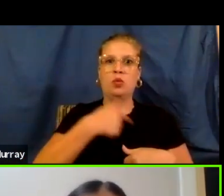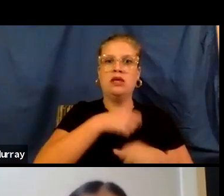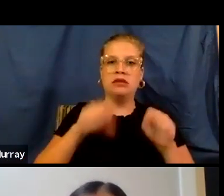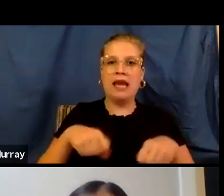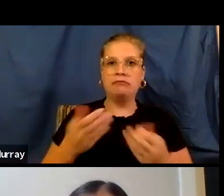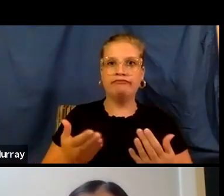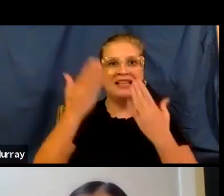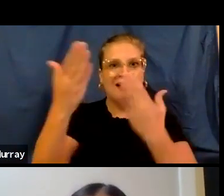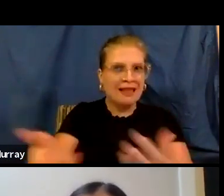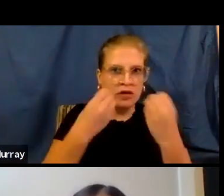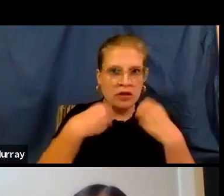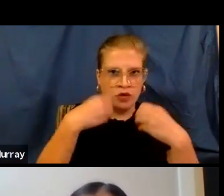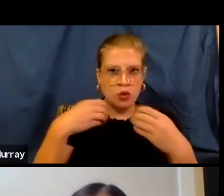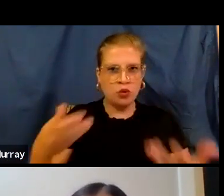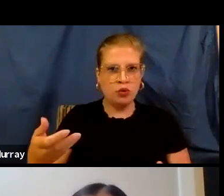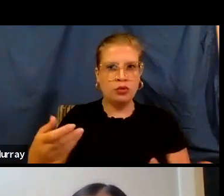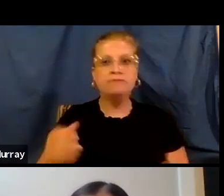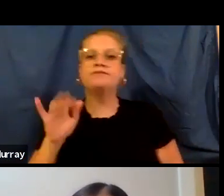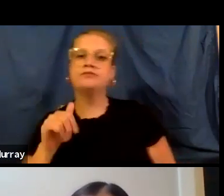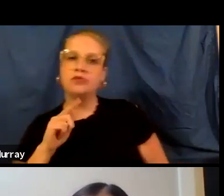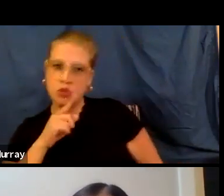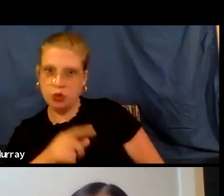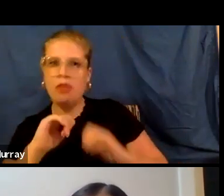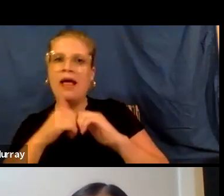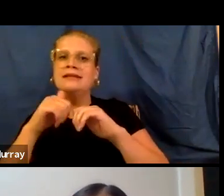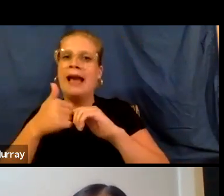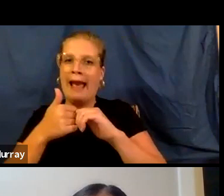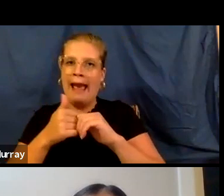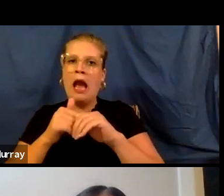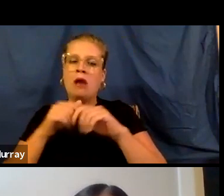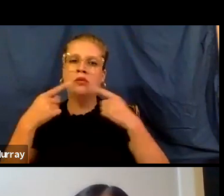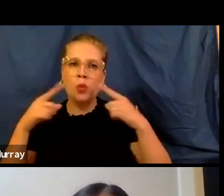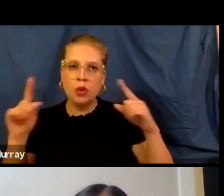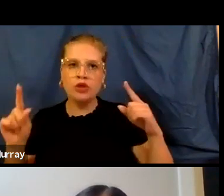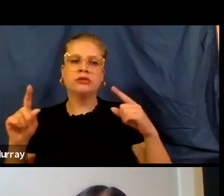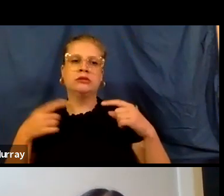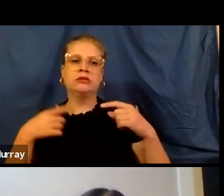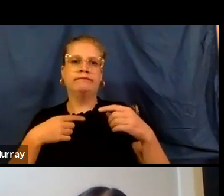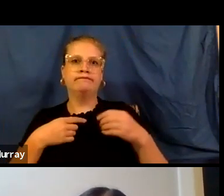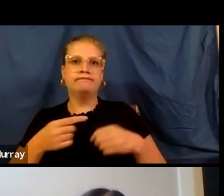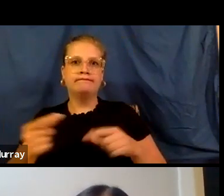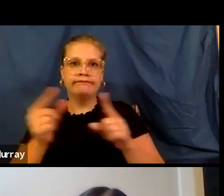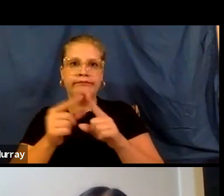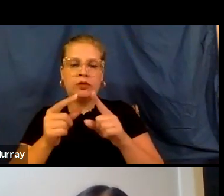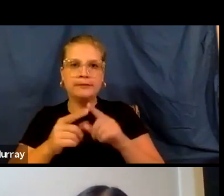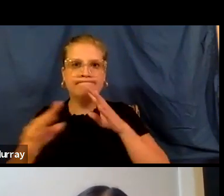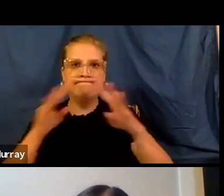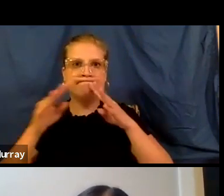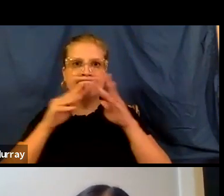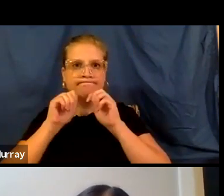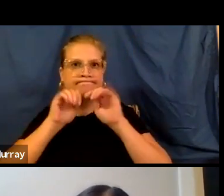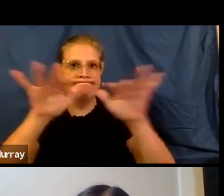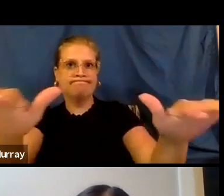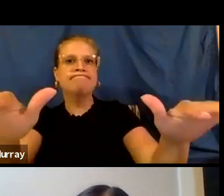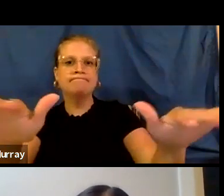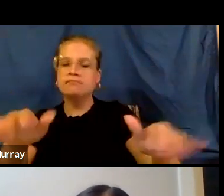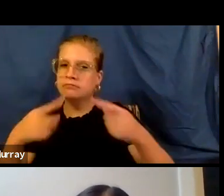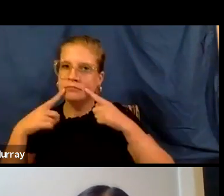something. And that is true, and that's usually how that does work, more word of mouth than that kind of getting the word out.